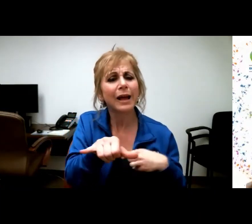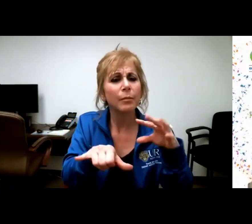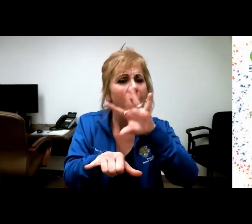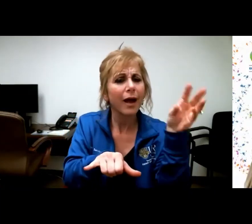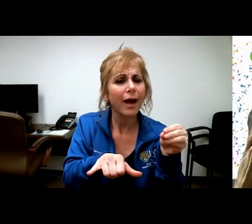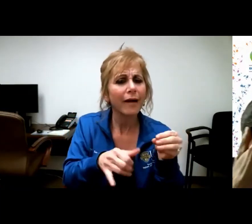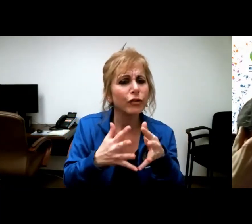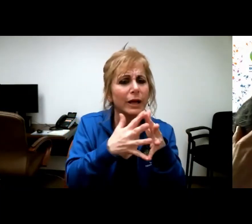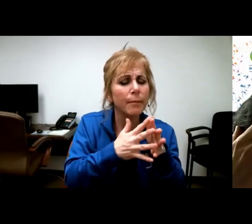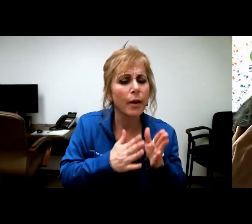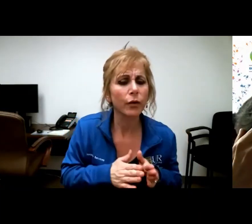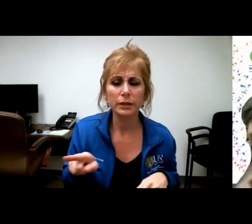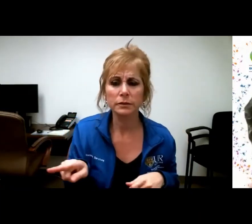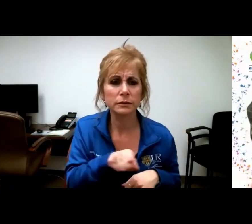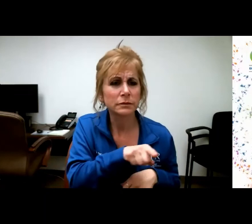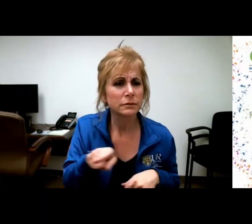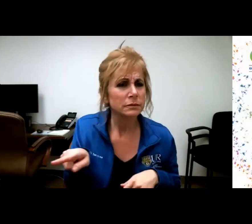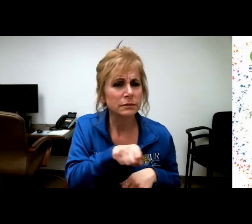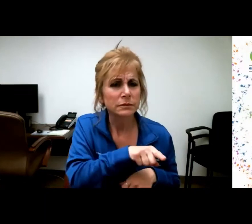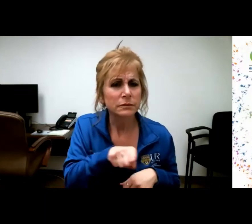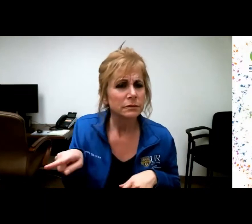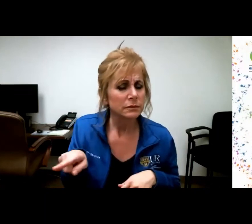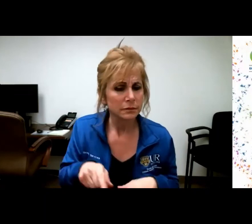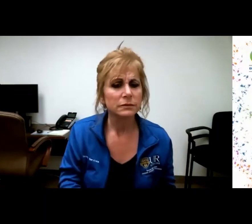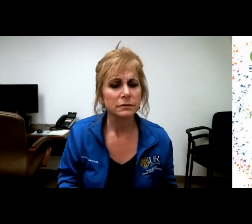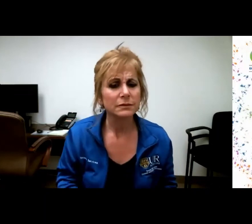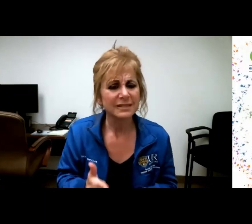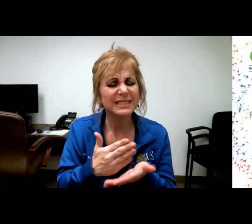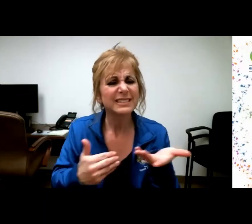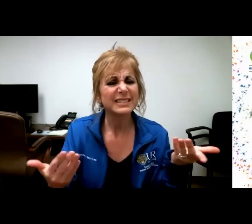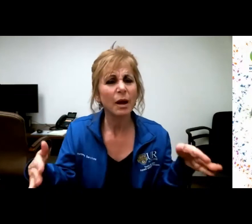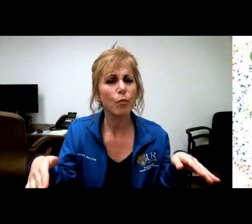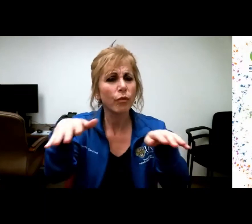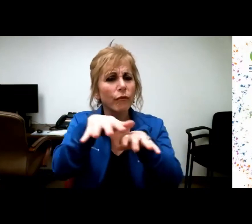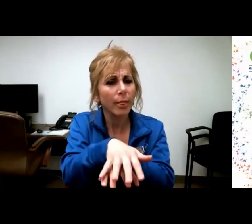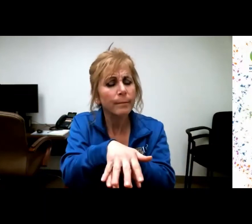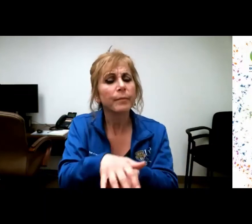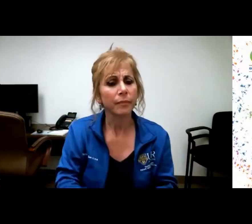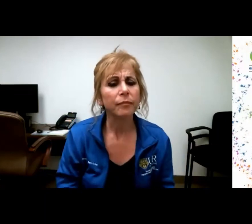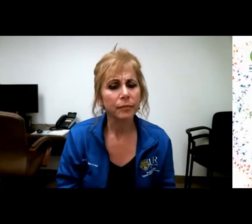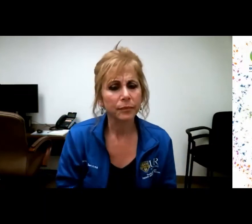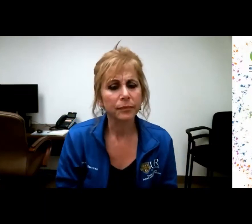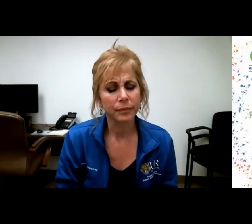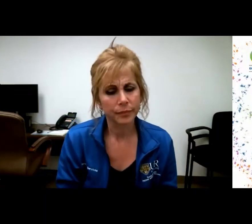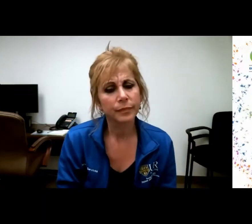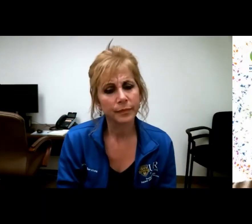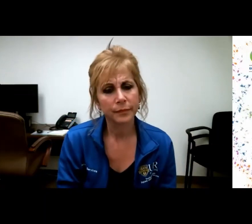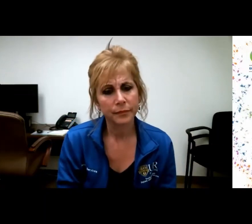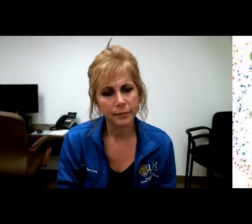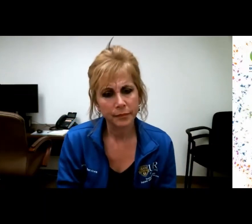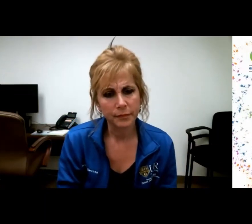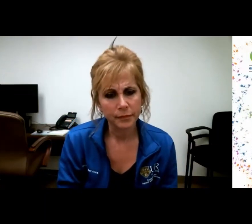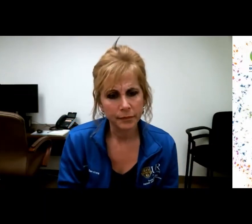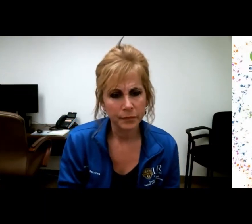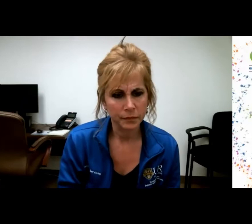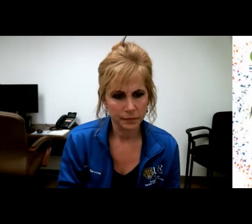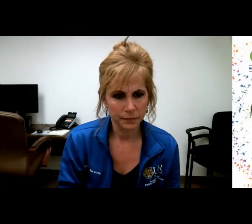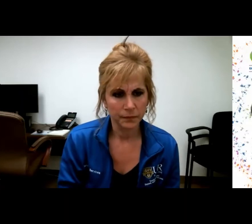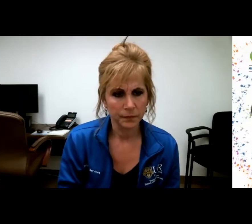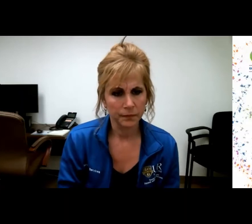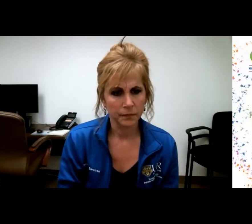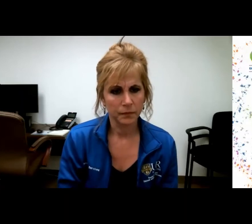lot of the social determinants of health play a role as well. What happens, there's 3 people who